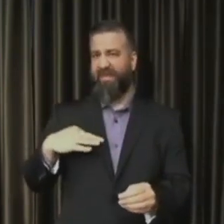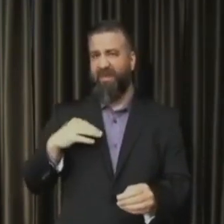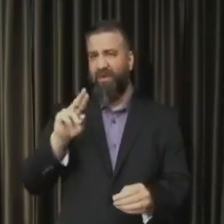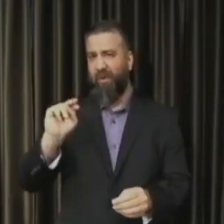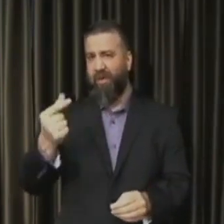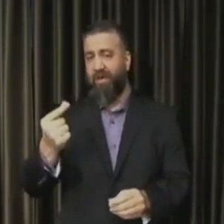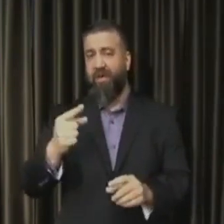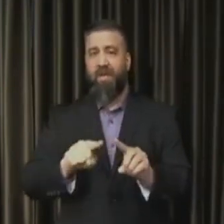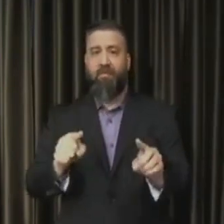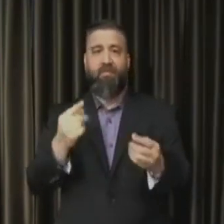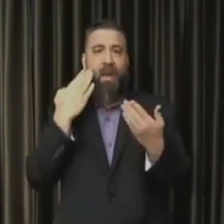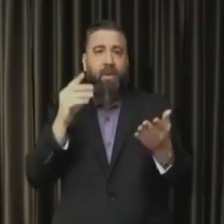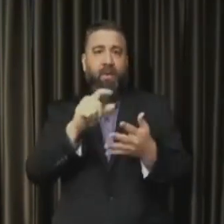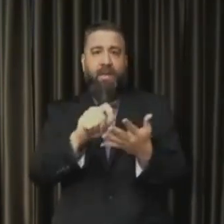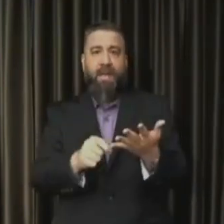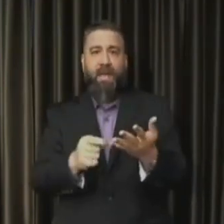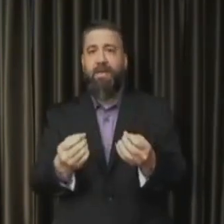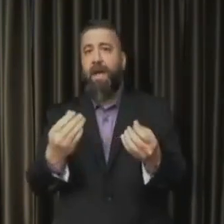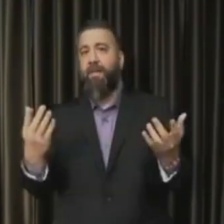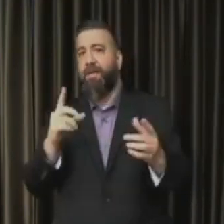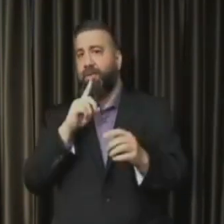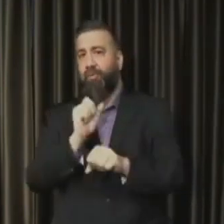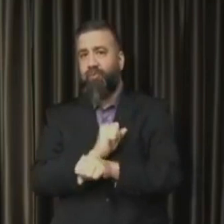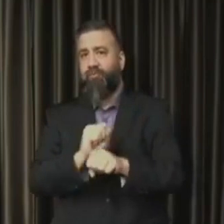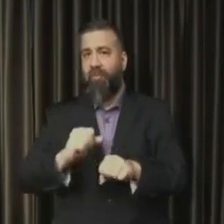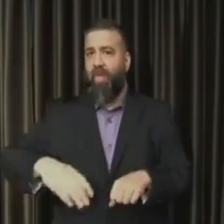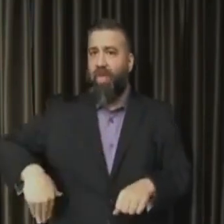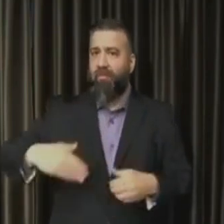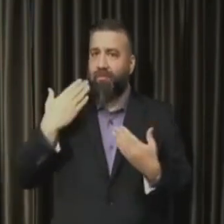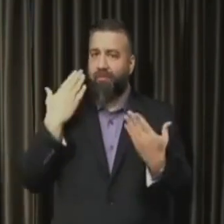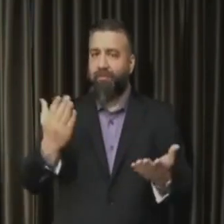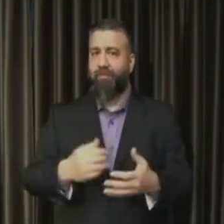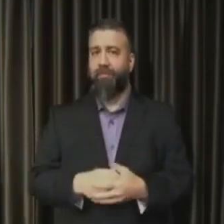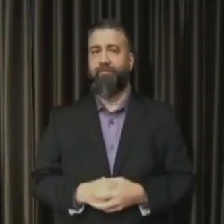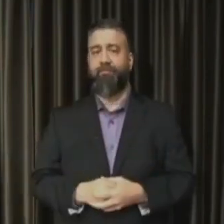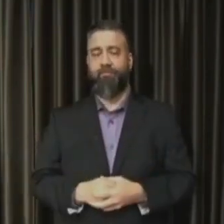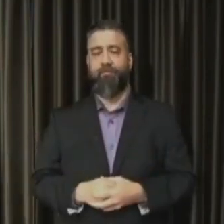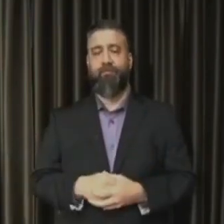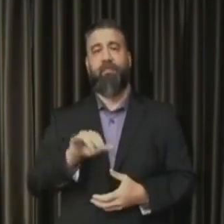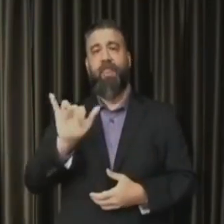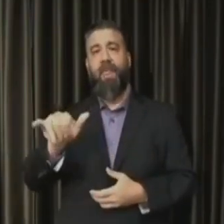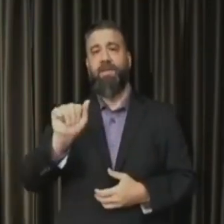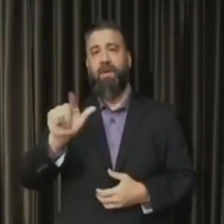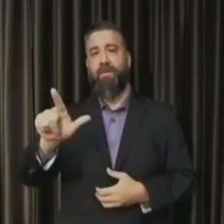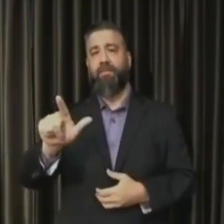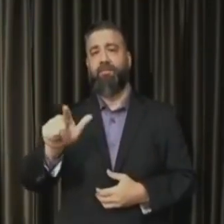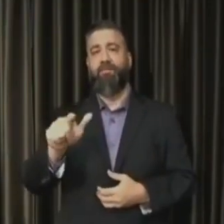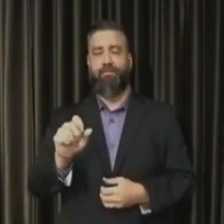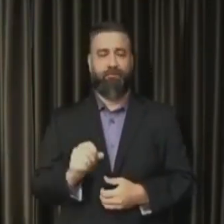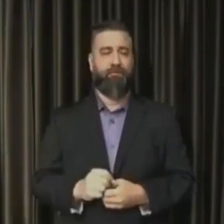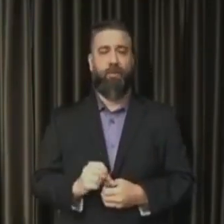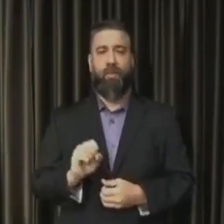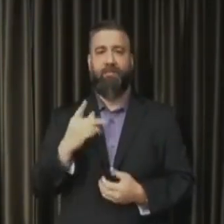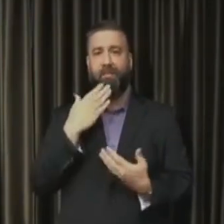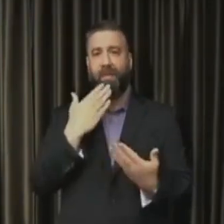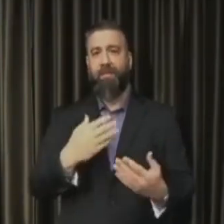the details or how much of this is true. That is all I got for this morning. Okay, thank you.